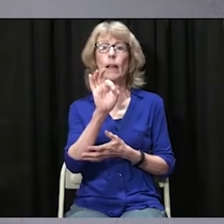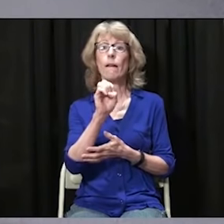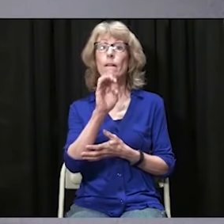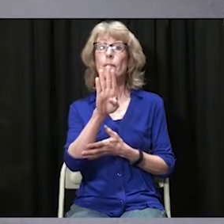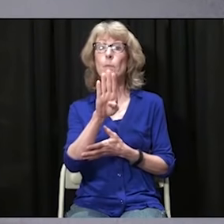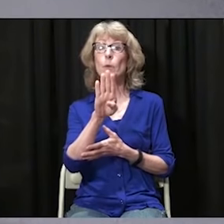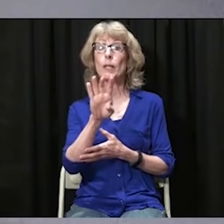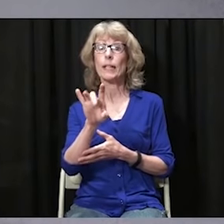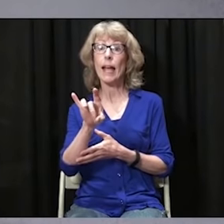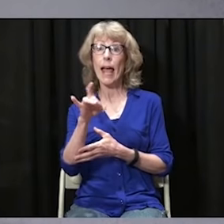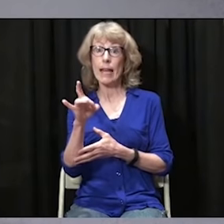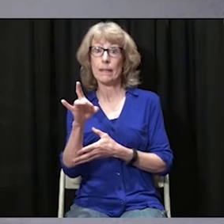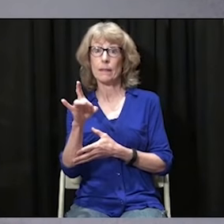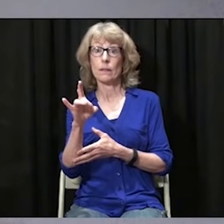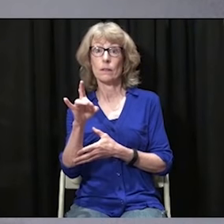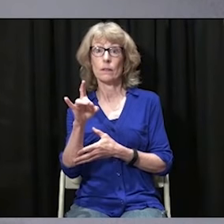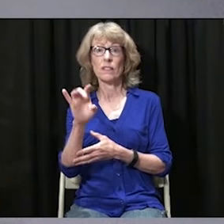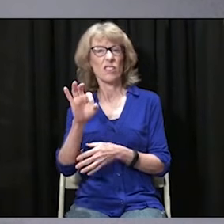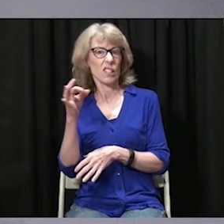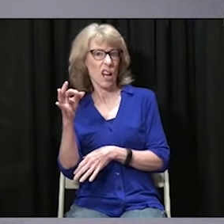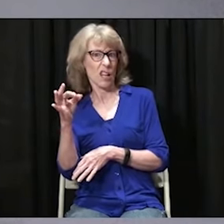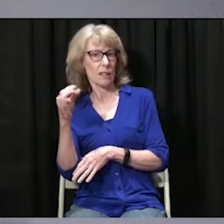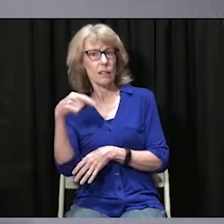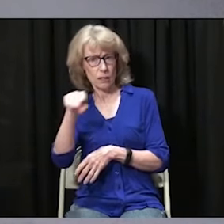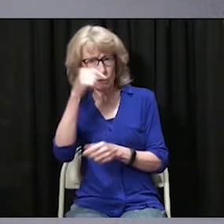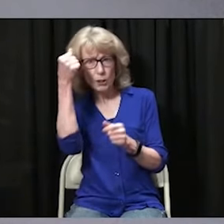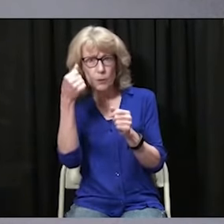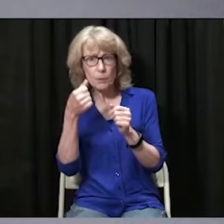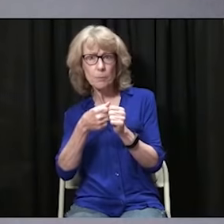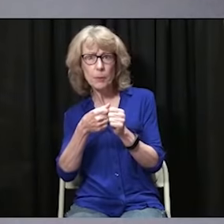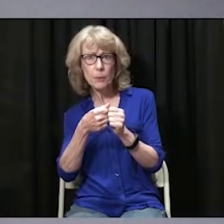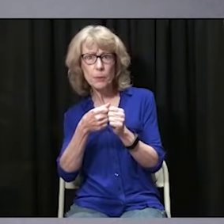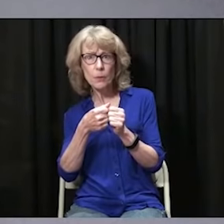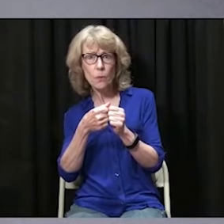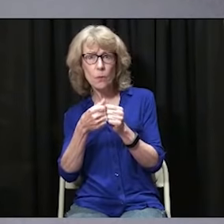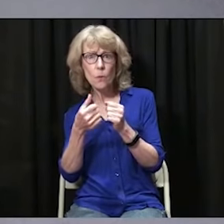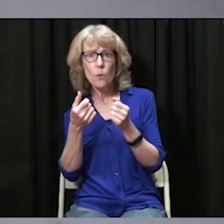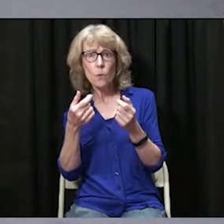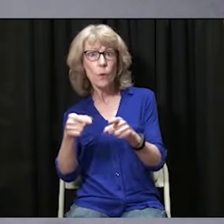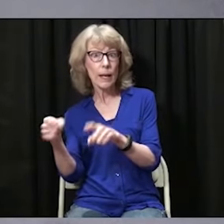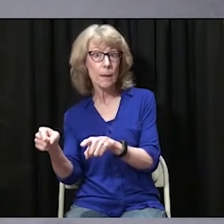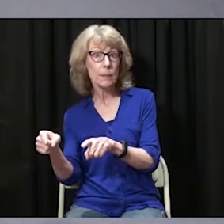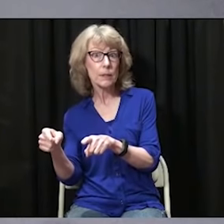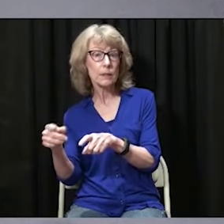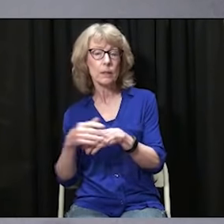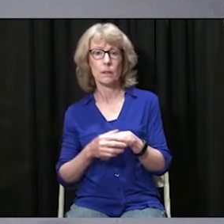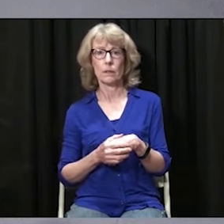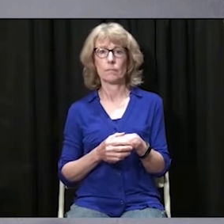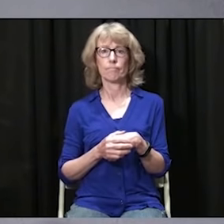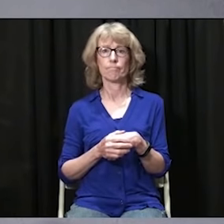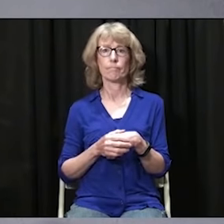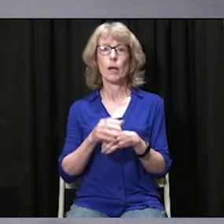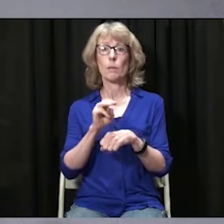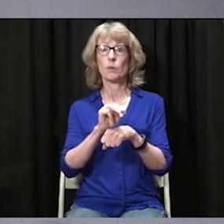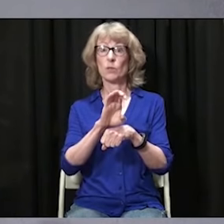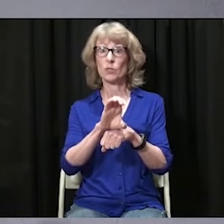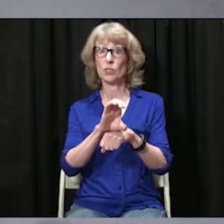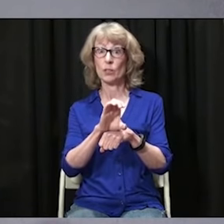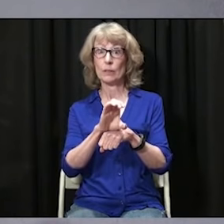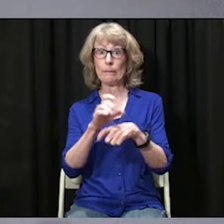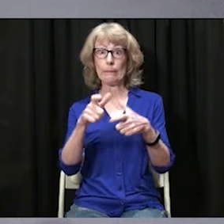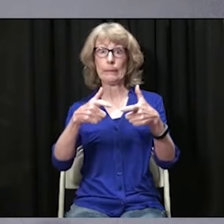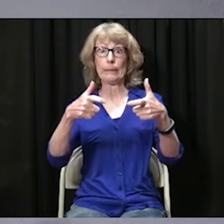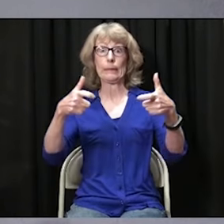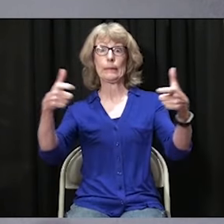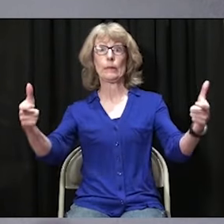February 9th, do you remember what was happening? We had the largest event that's ever taken place in the history of the Memorial Road Church of